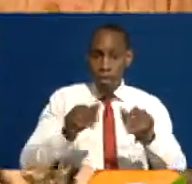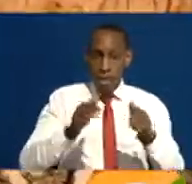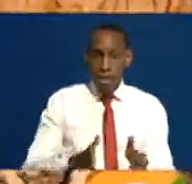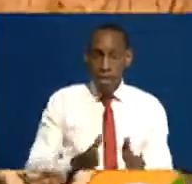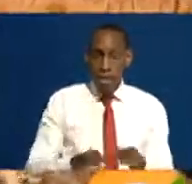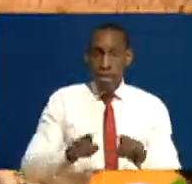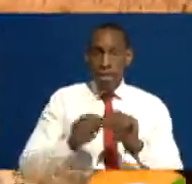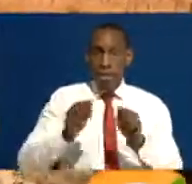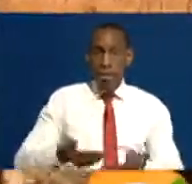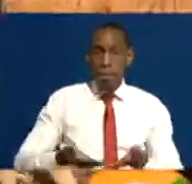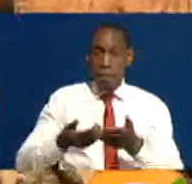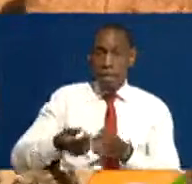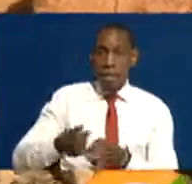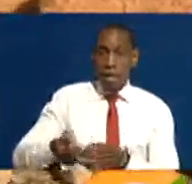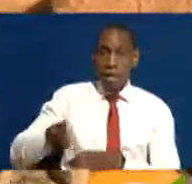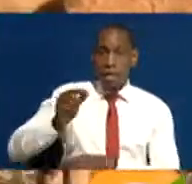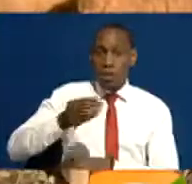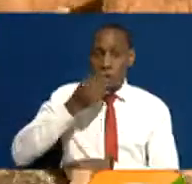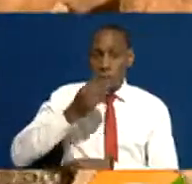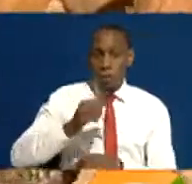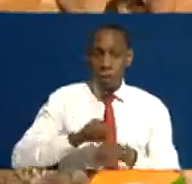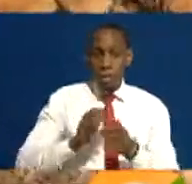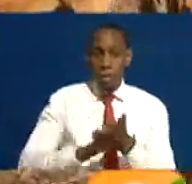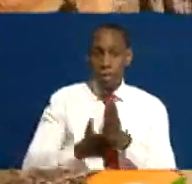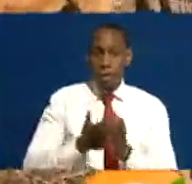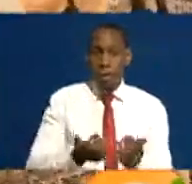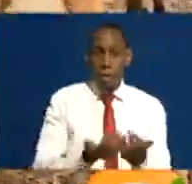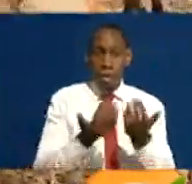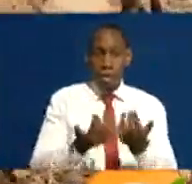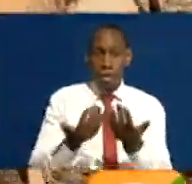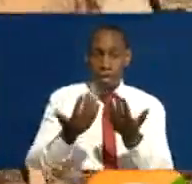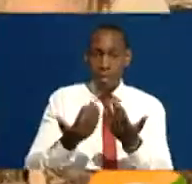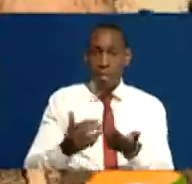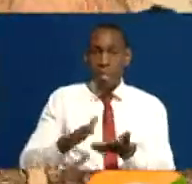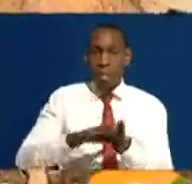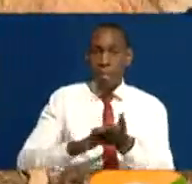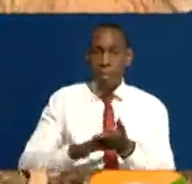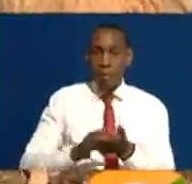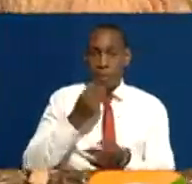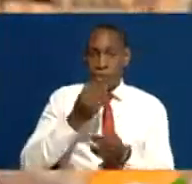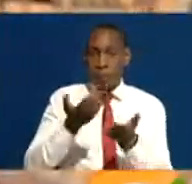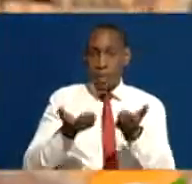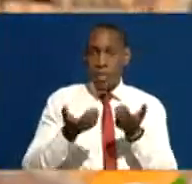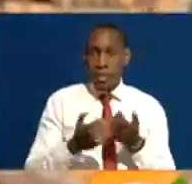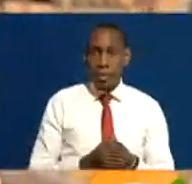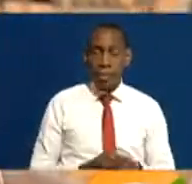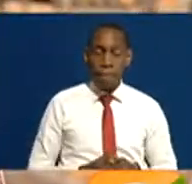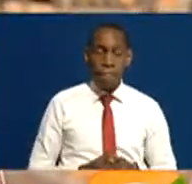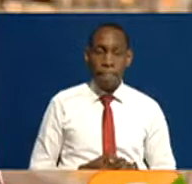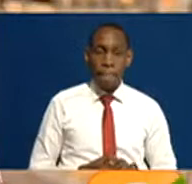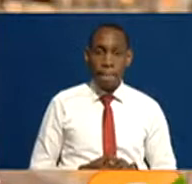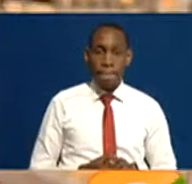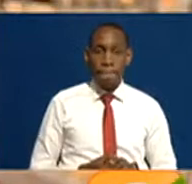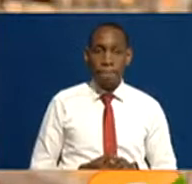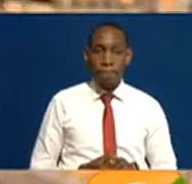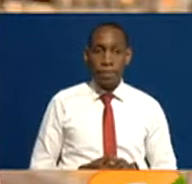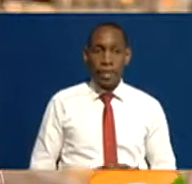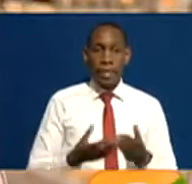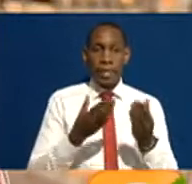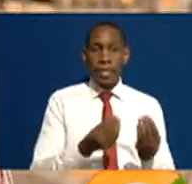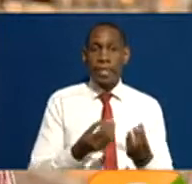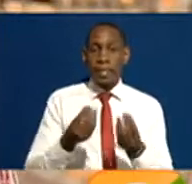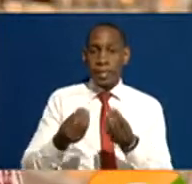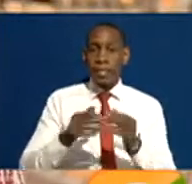farmers may offer supplementary feeding during scarcity or based on nutritional requirements. It is easy to maintain.